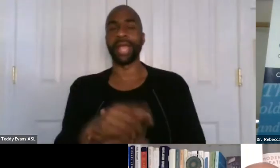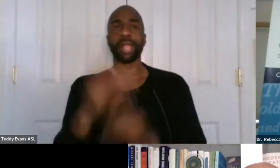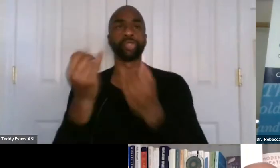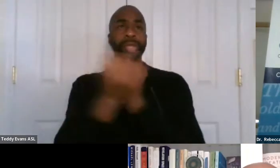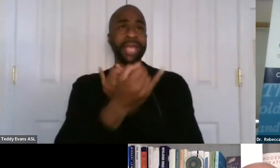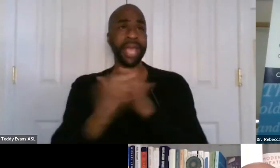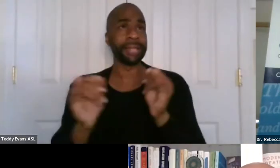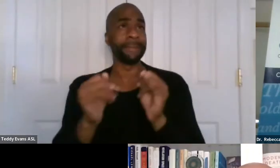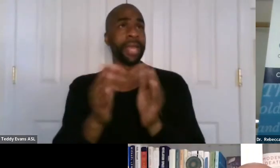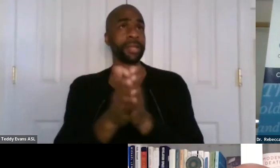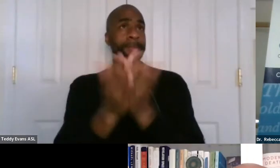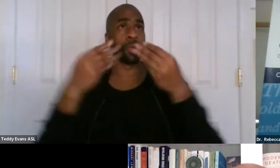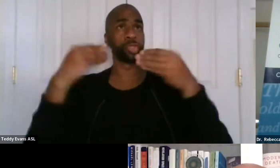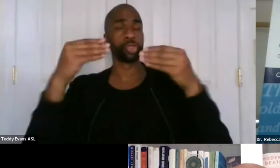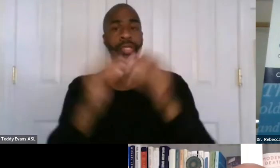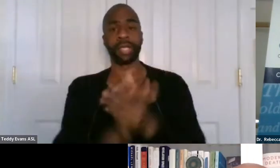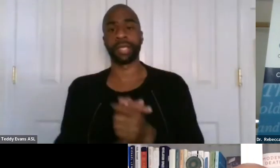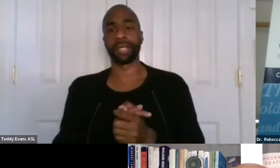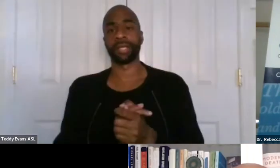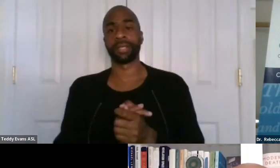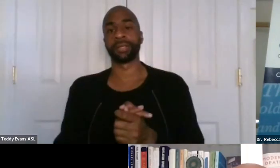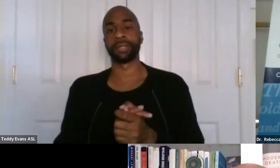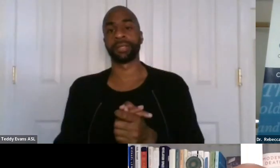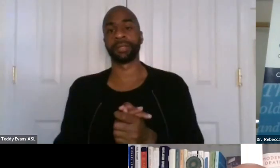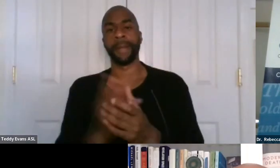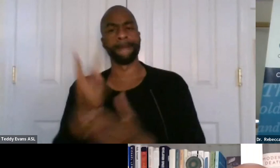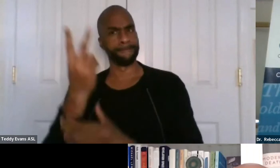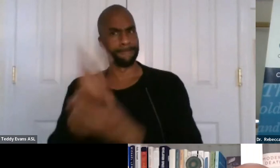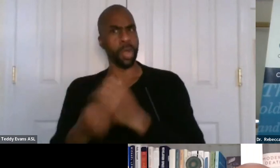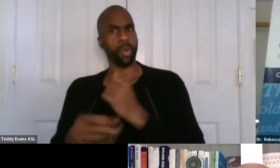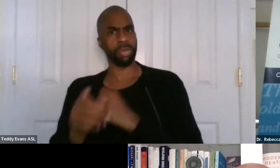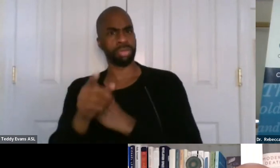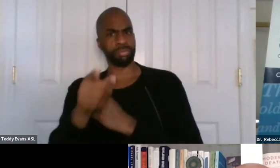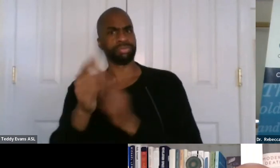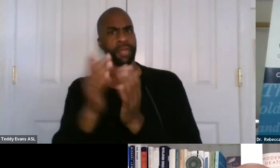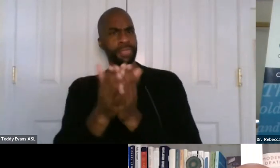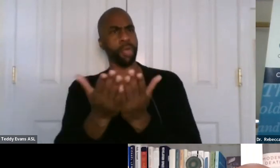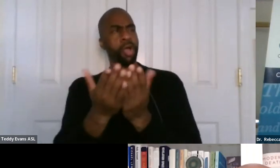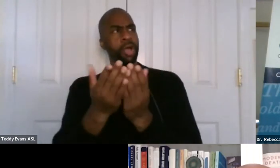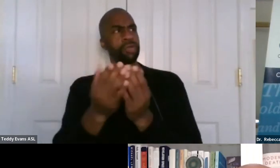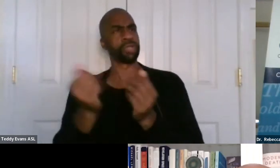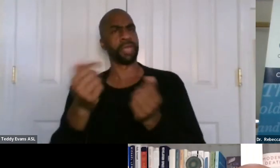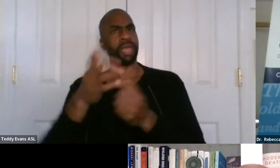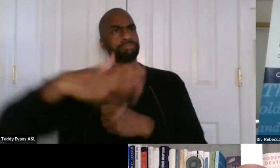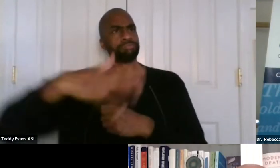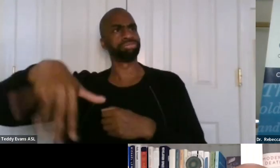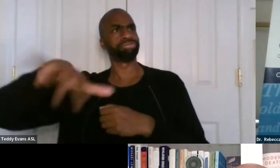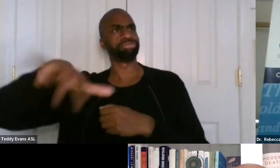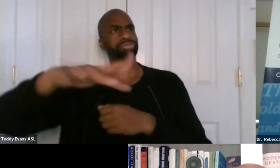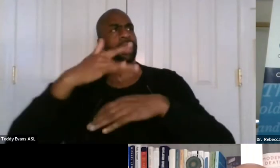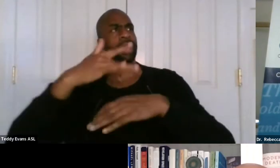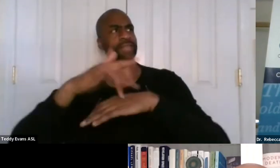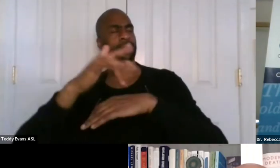bookstores. Both of those books should be widely available for anyone who is